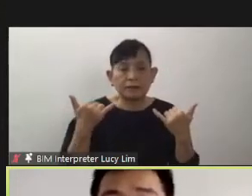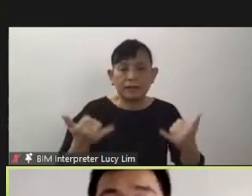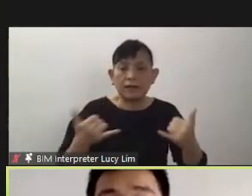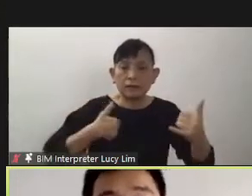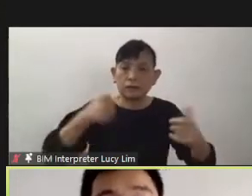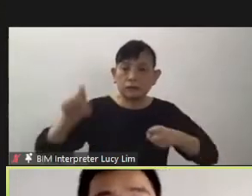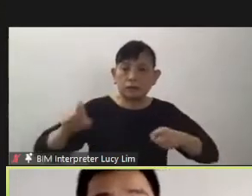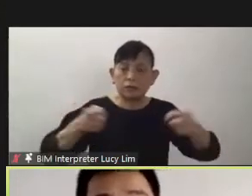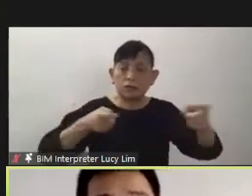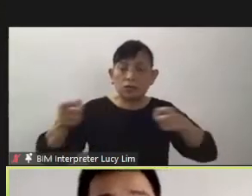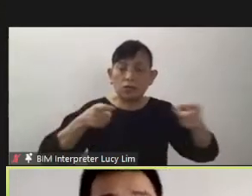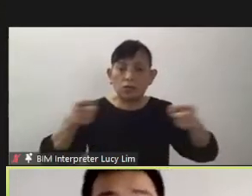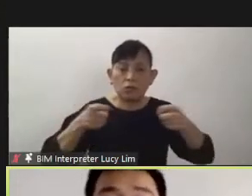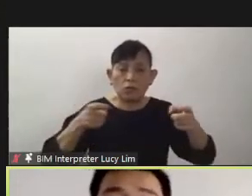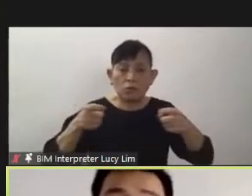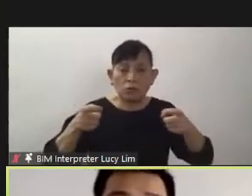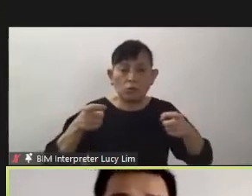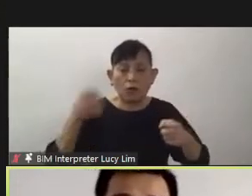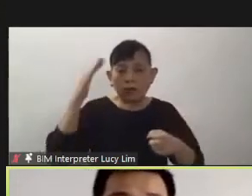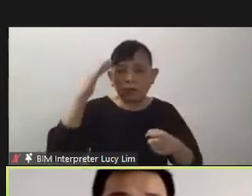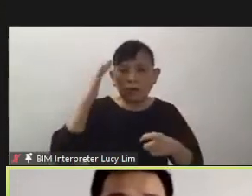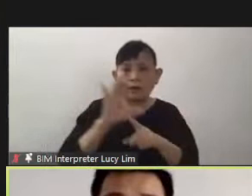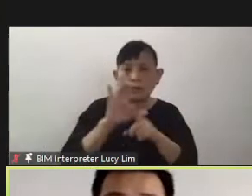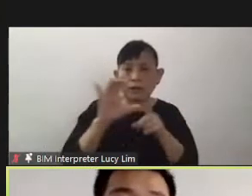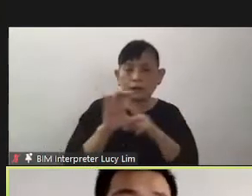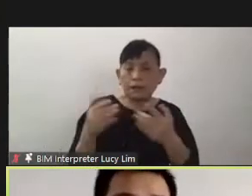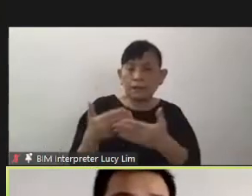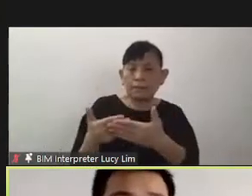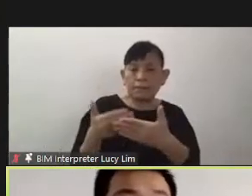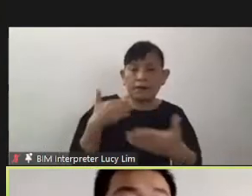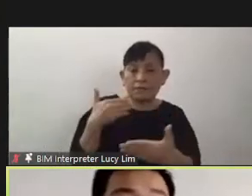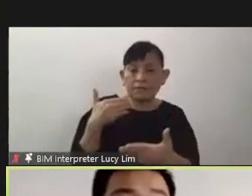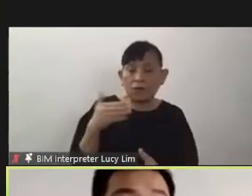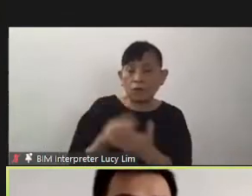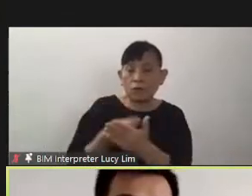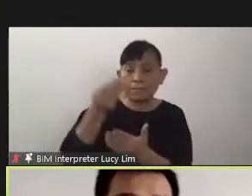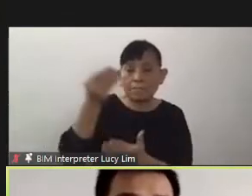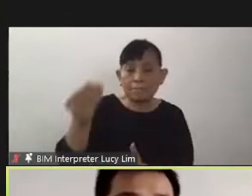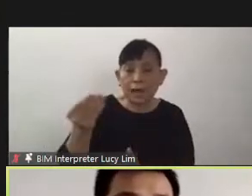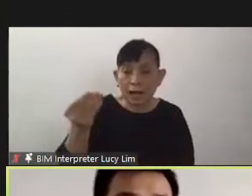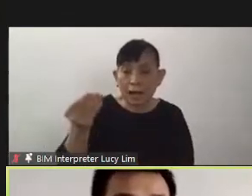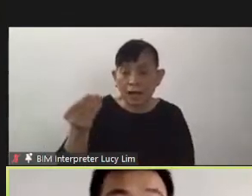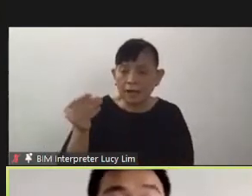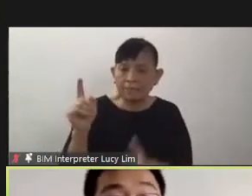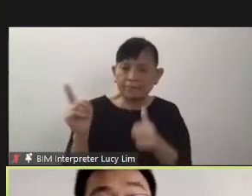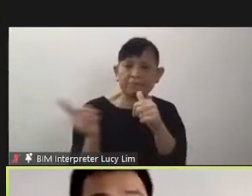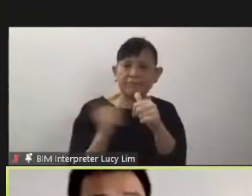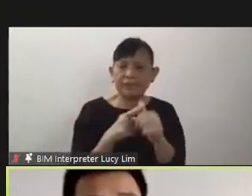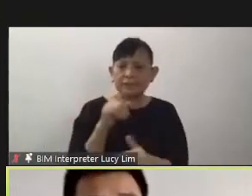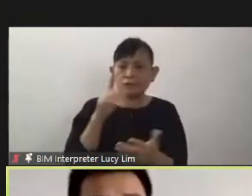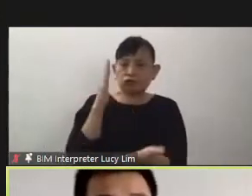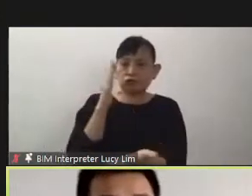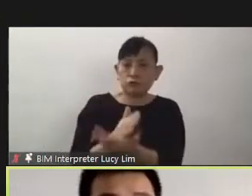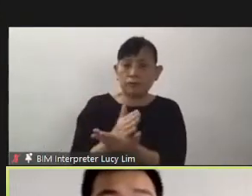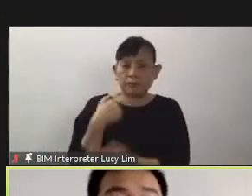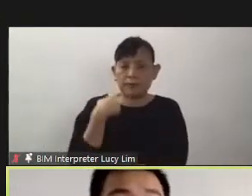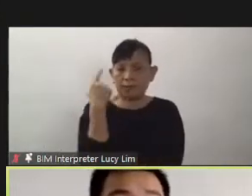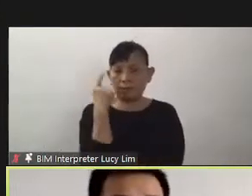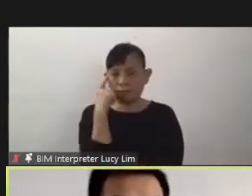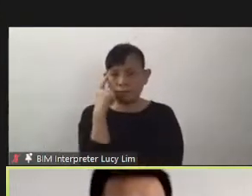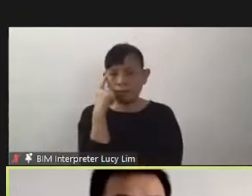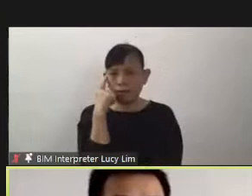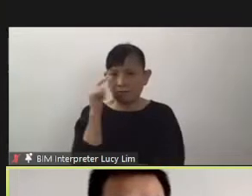to rethink our throwaway culture. Before we buy something, just ask ourselves, do we really need all this product? Do we have alternative? Can